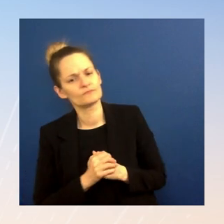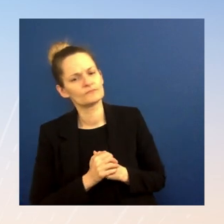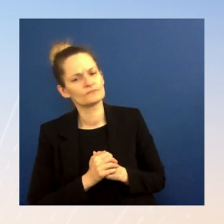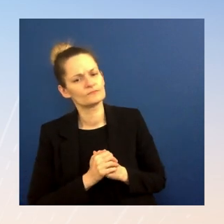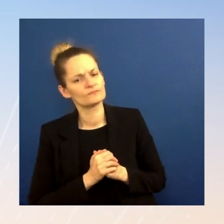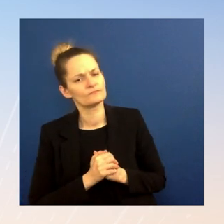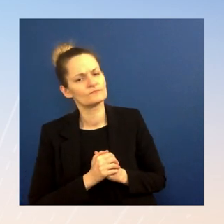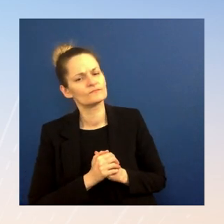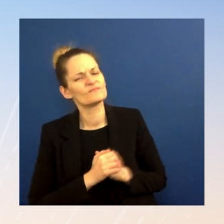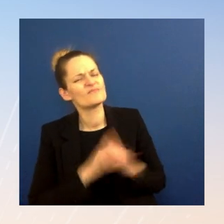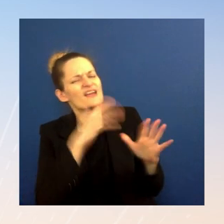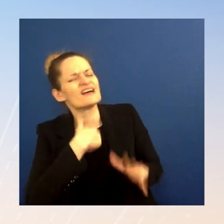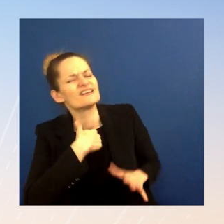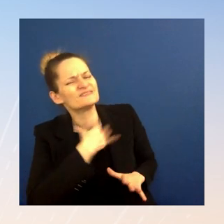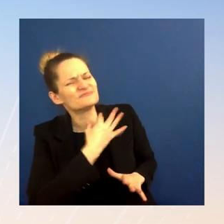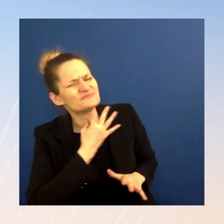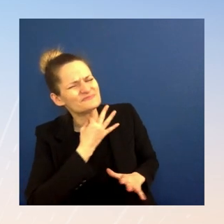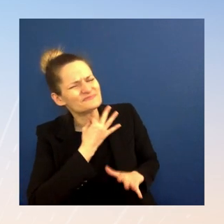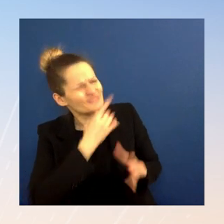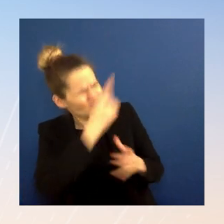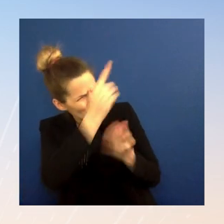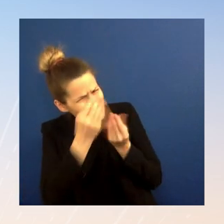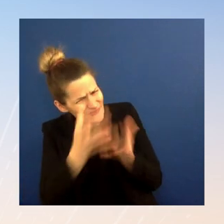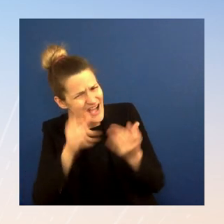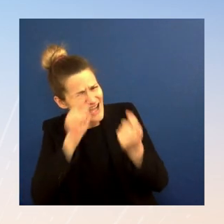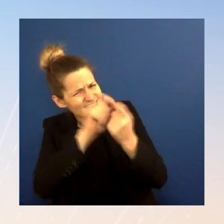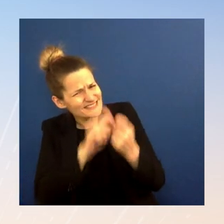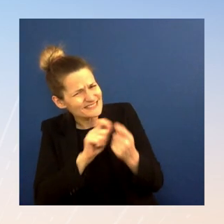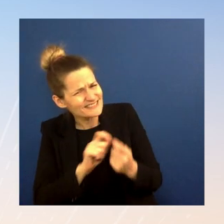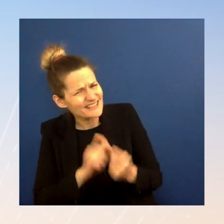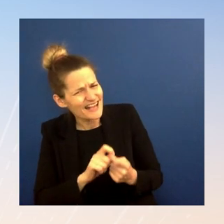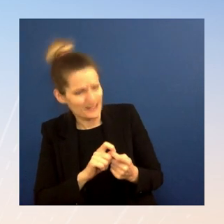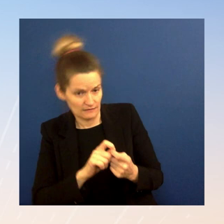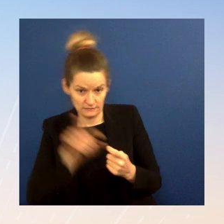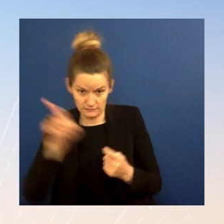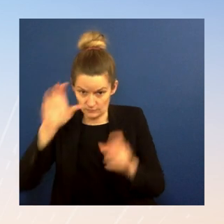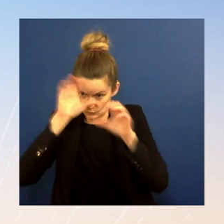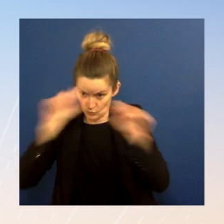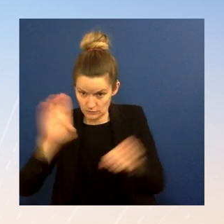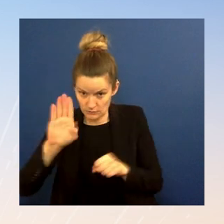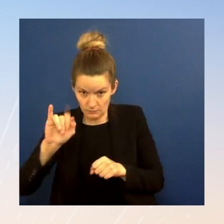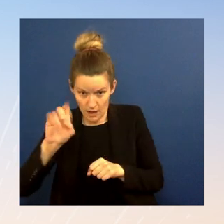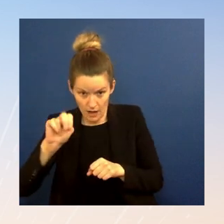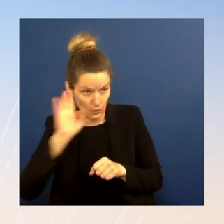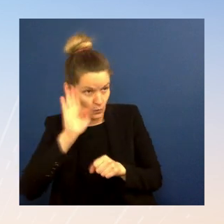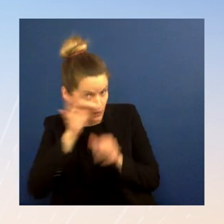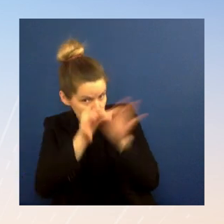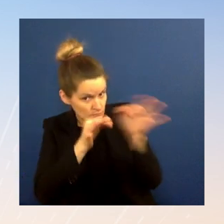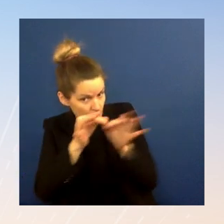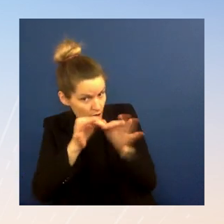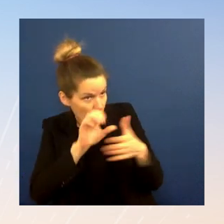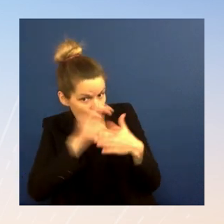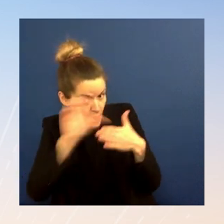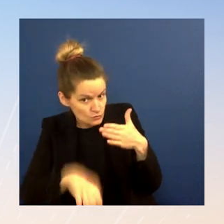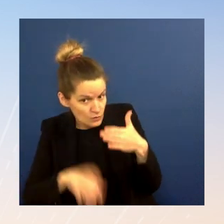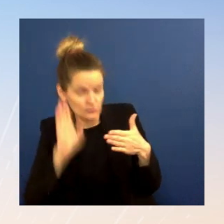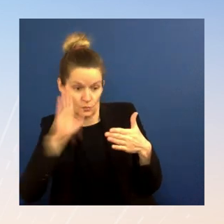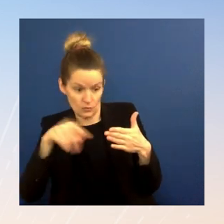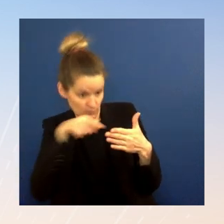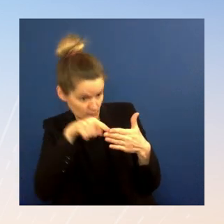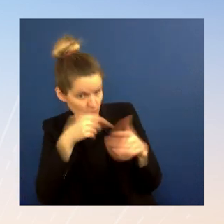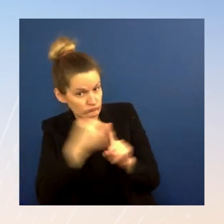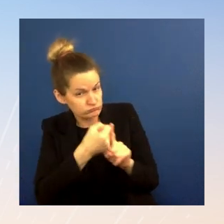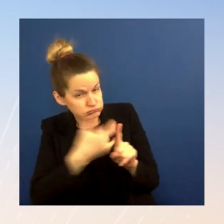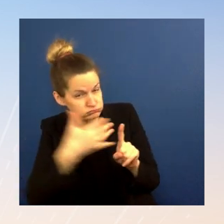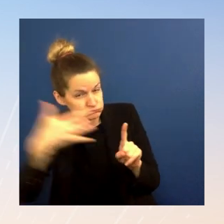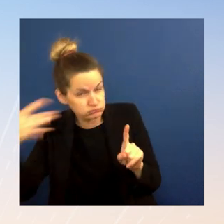president in the phone call will make clear not just that there will be consequences, but what those consequences could be. I'm sure we'll have more to read out after the call happens